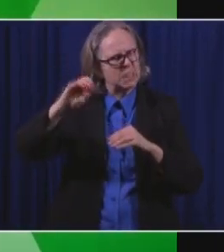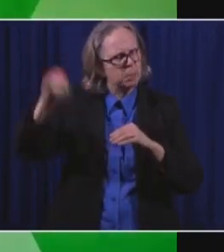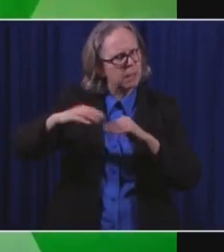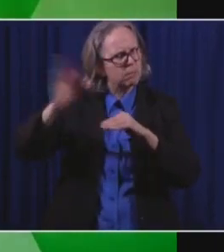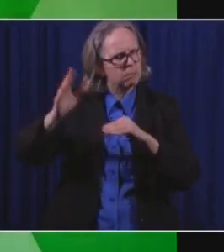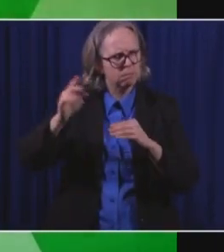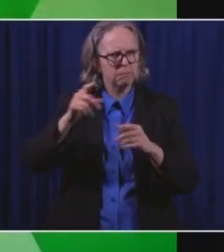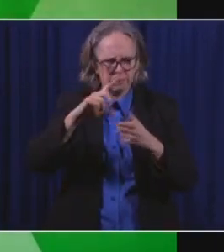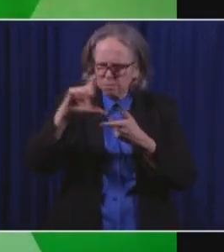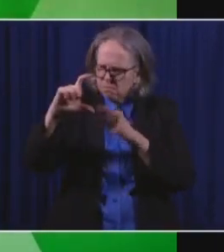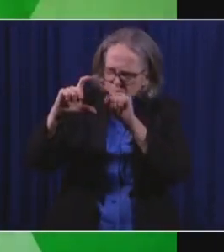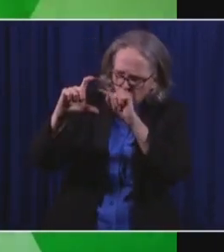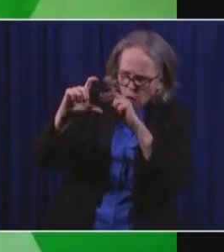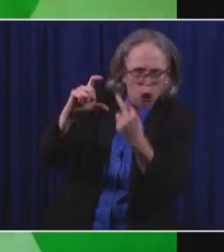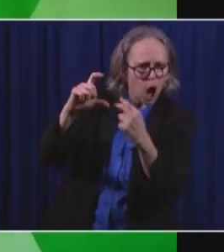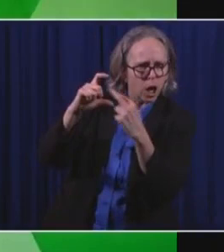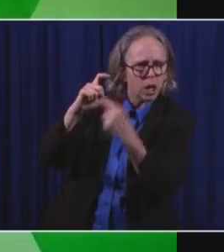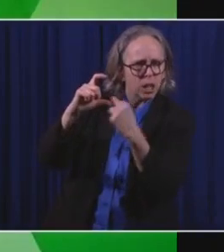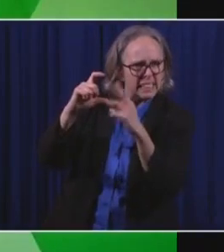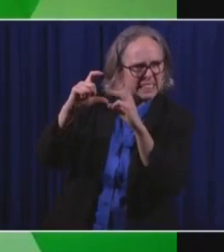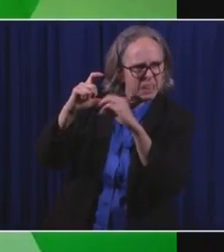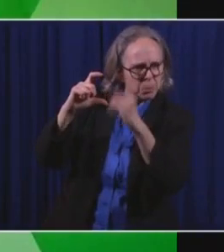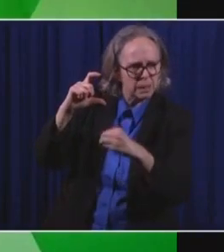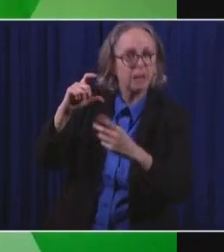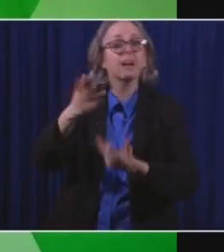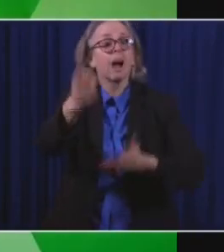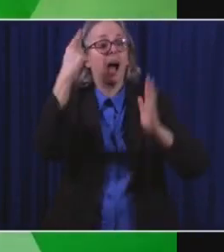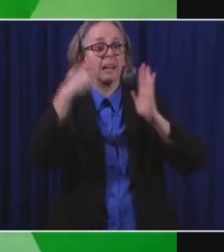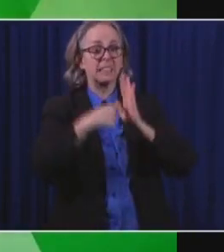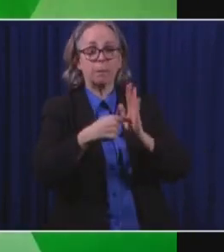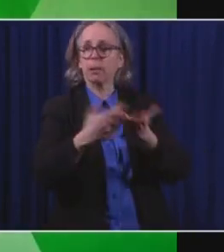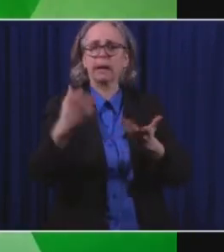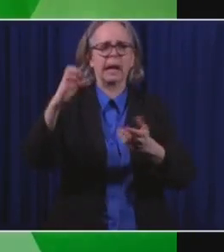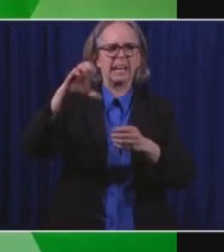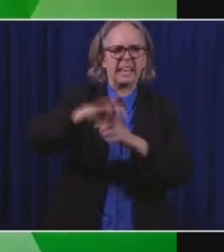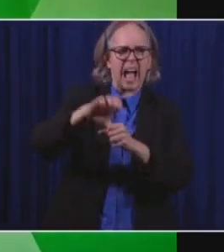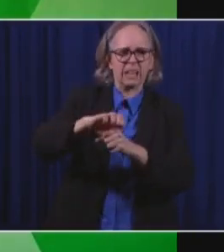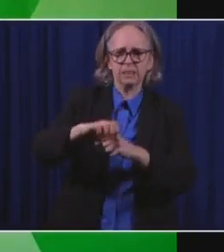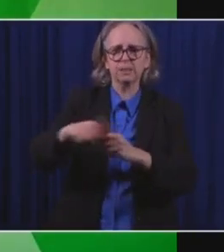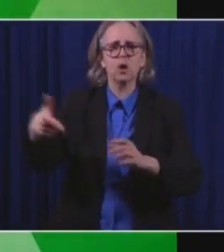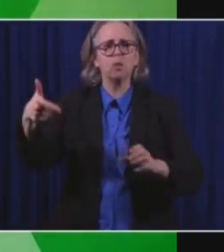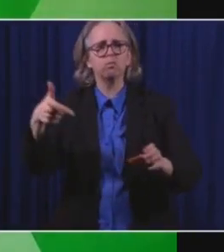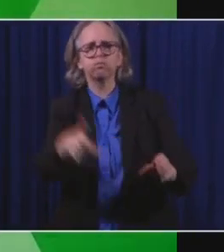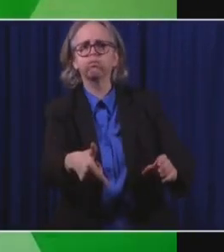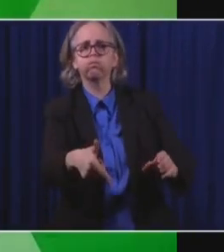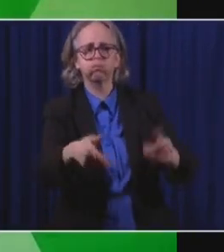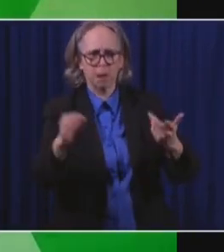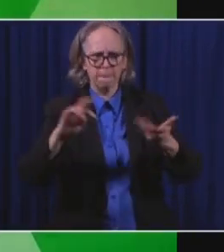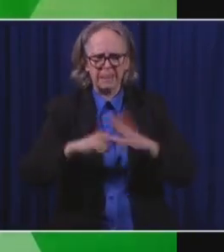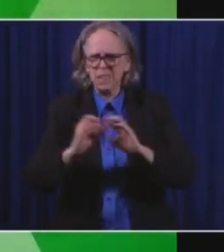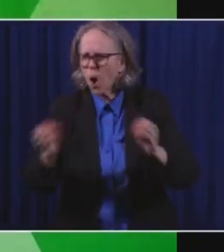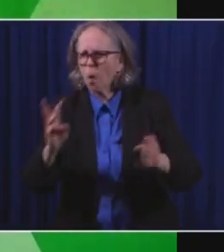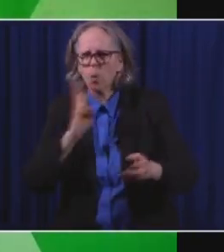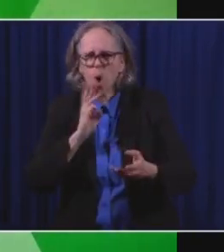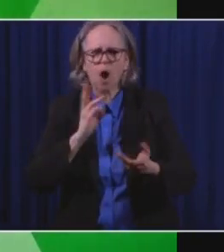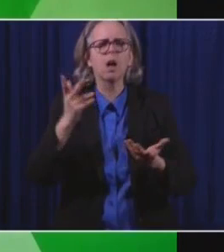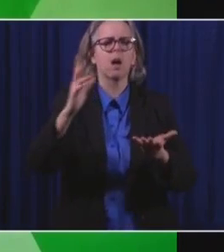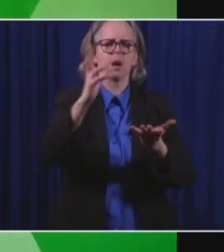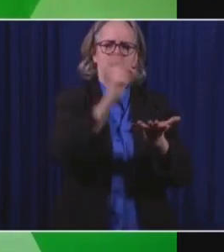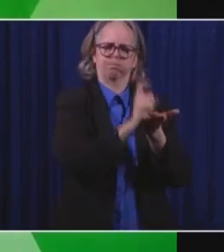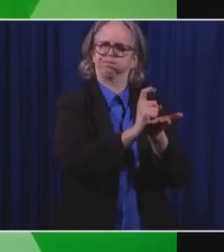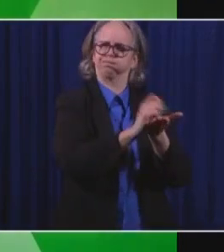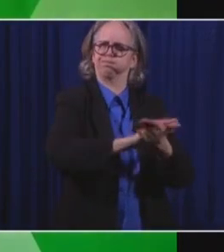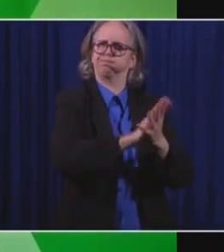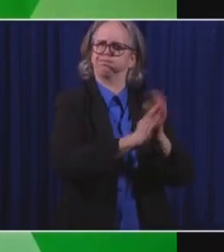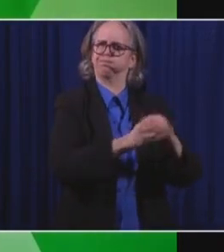you're pumping gas and you just don't have soap and water available. Also, avoid touching your face, your nose,